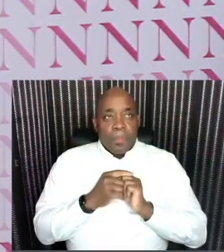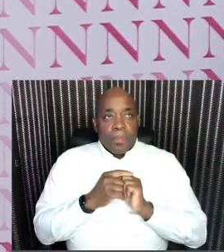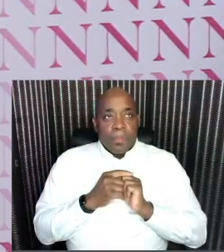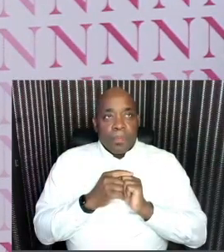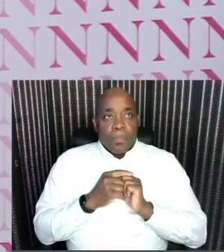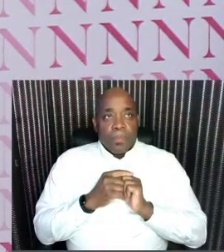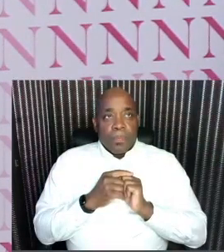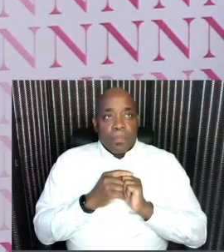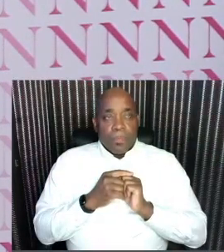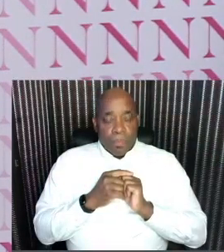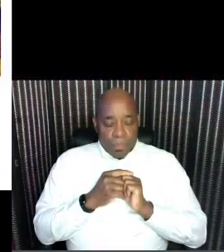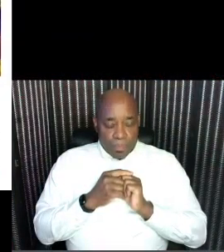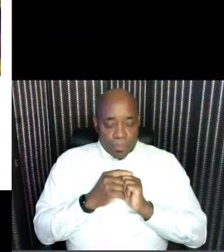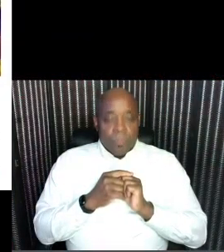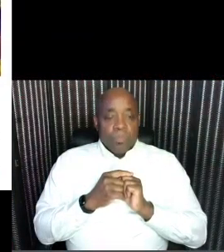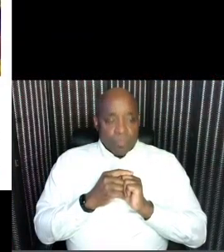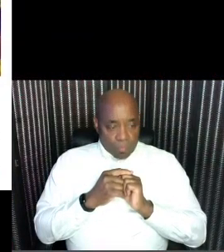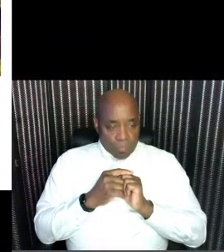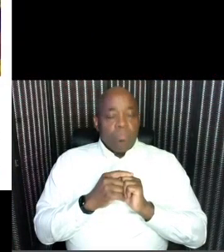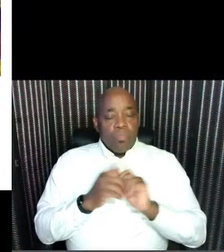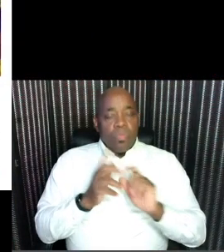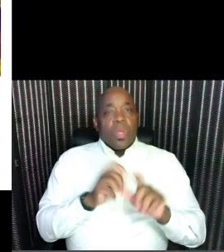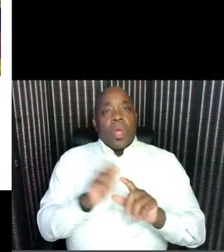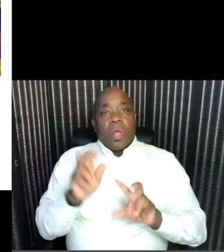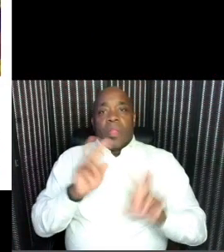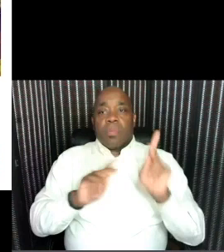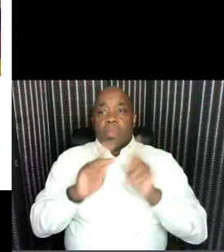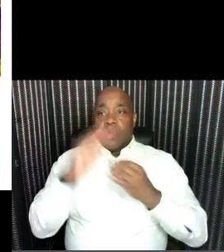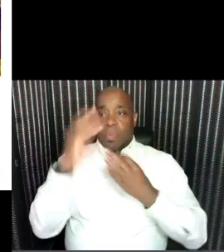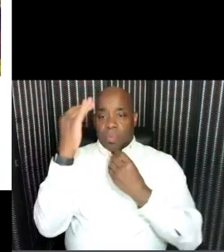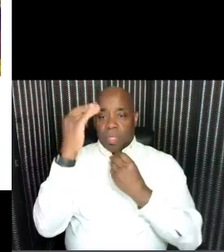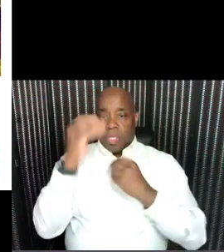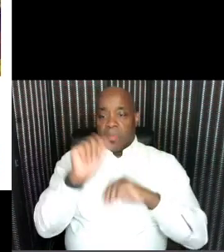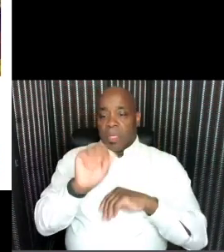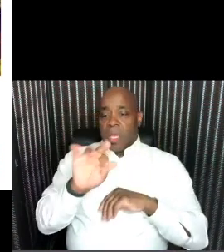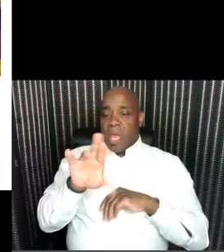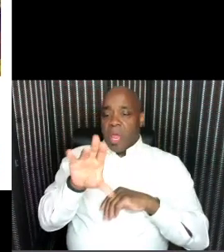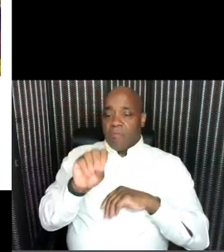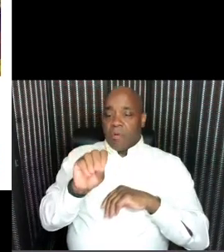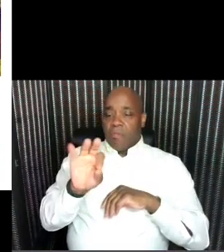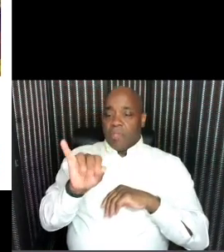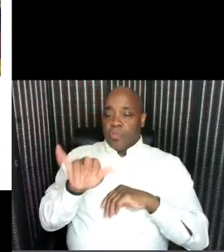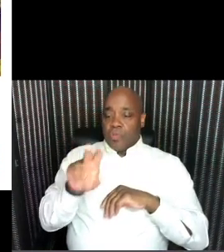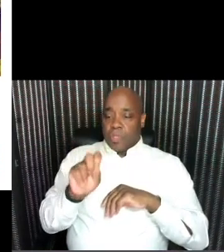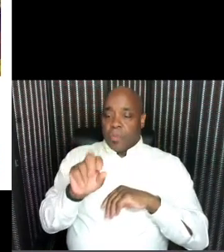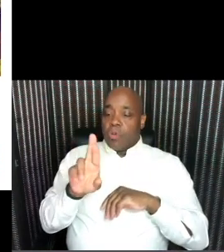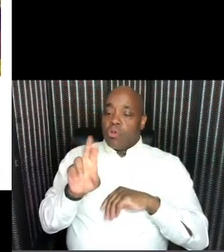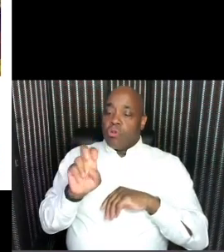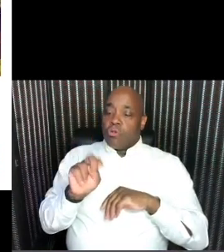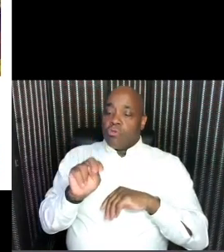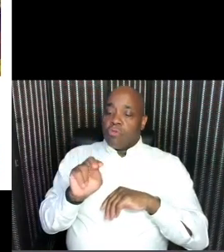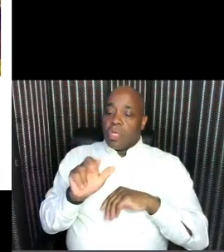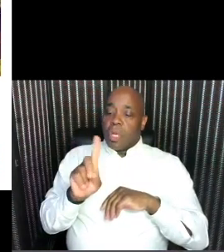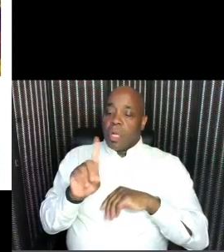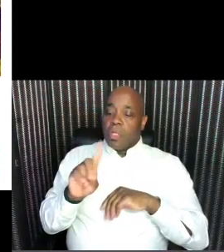There are other people thinking about Afrofuturism, like Ronaldo Anderson, and he talks about Afrofuturism as